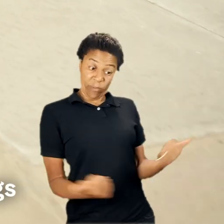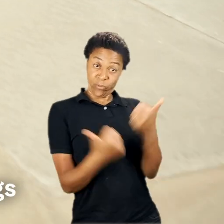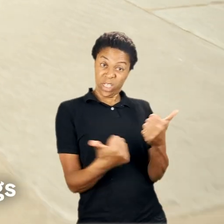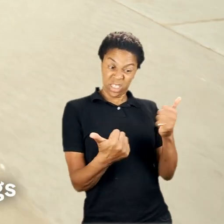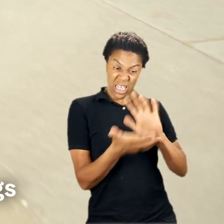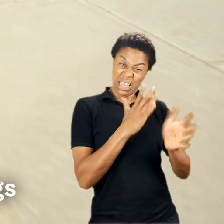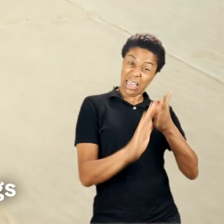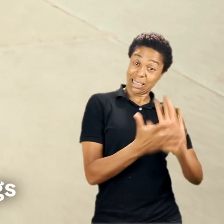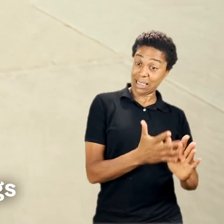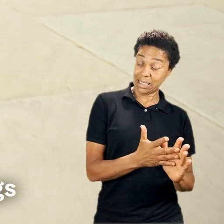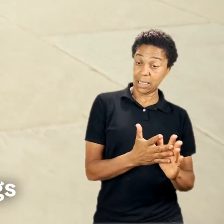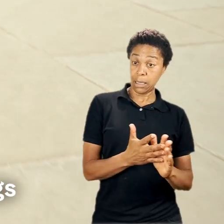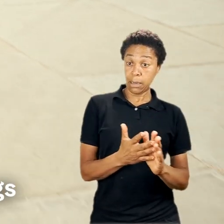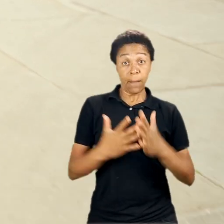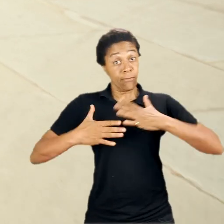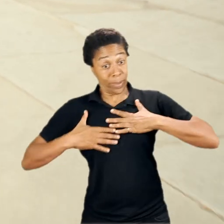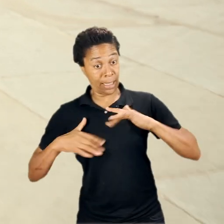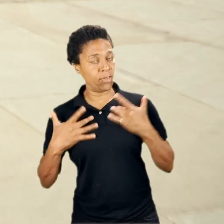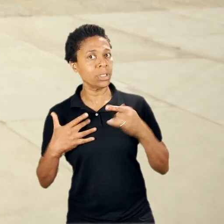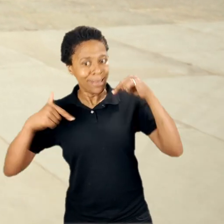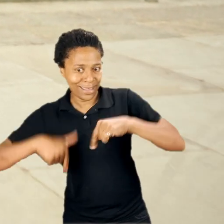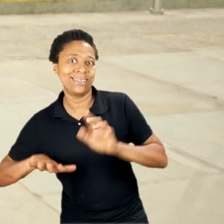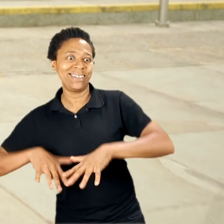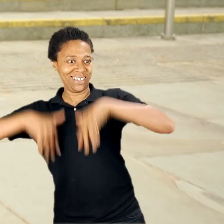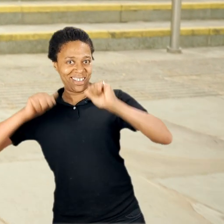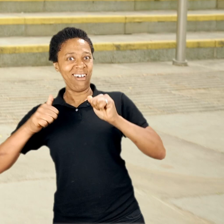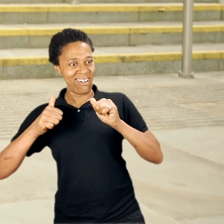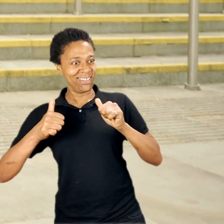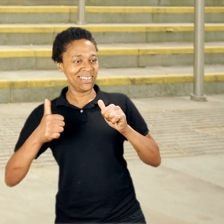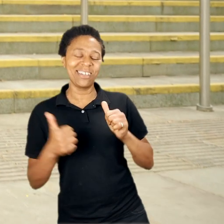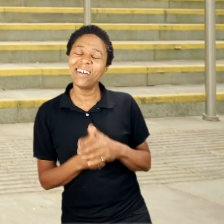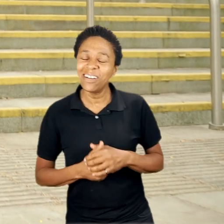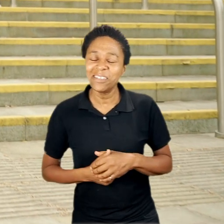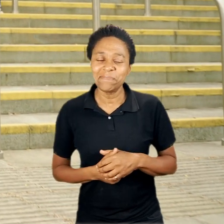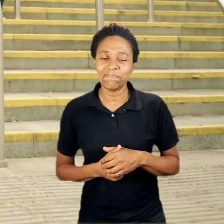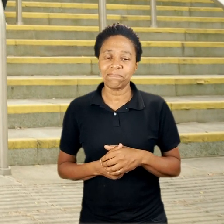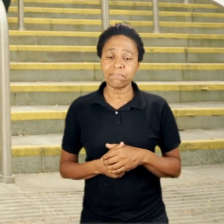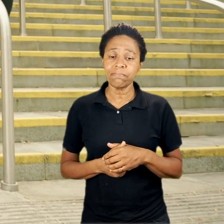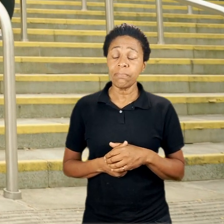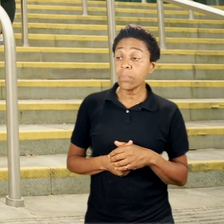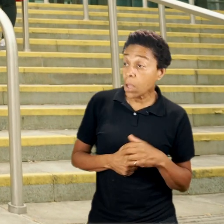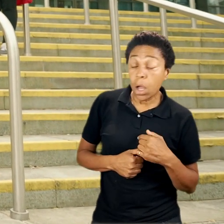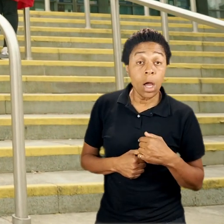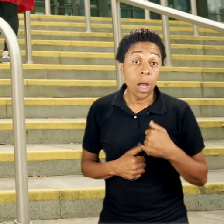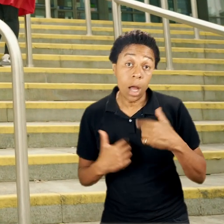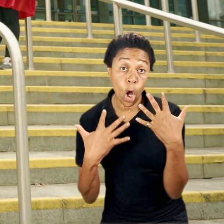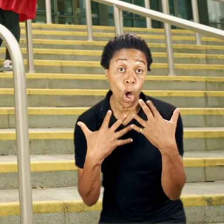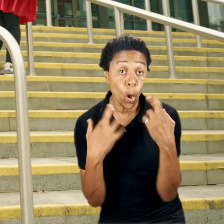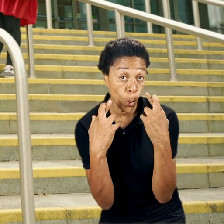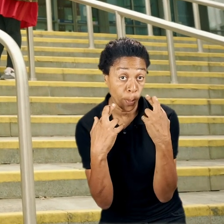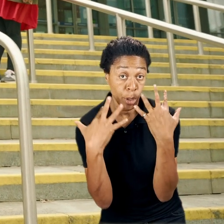take part in these things and it's going to be sort of a yeah set the ball rolling for them I hope that the